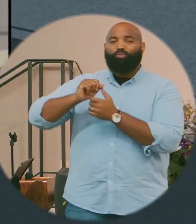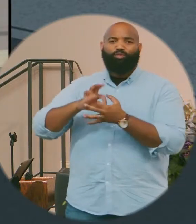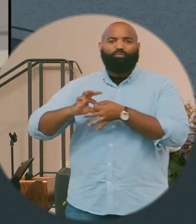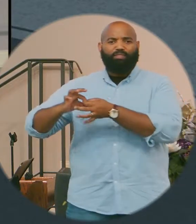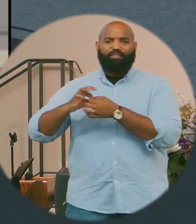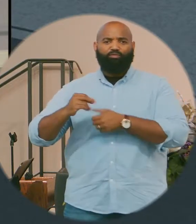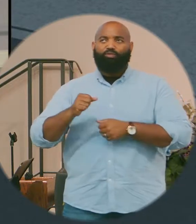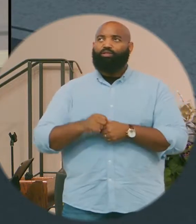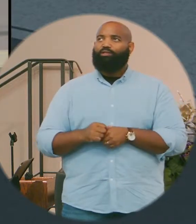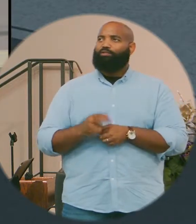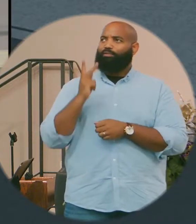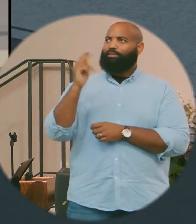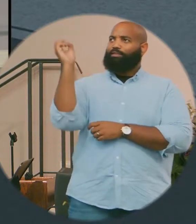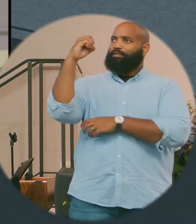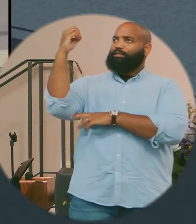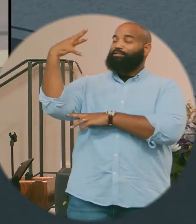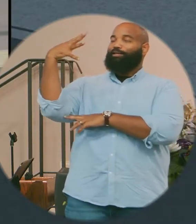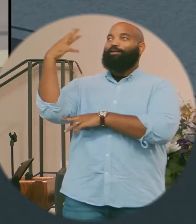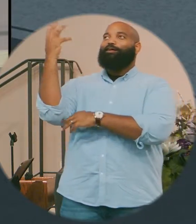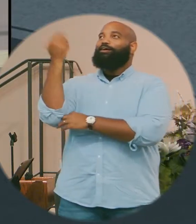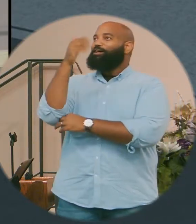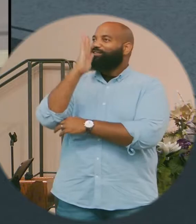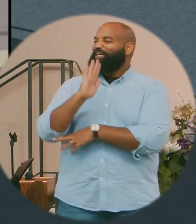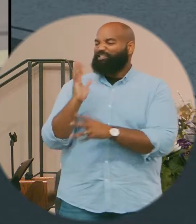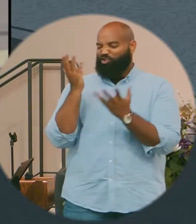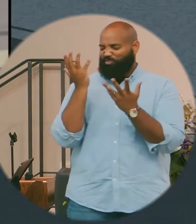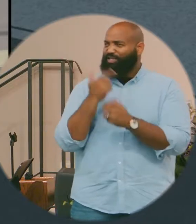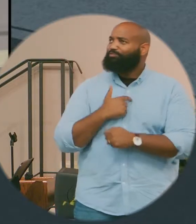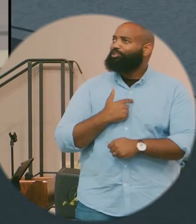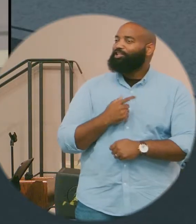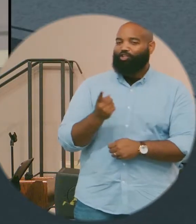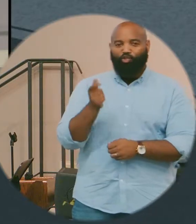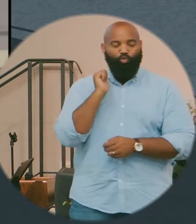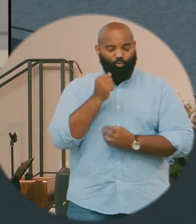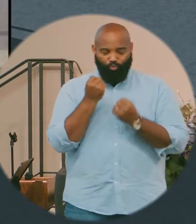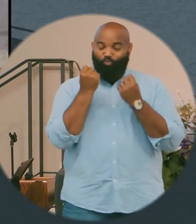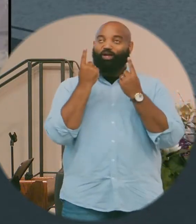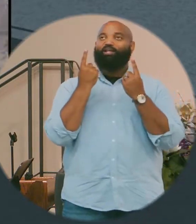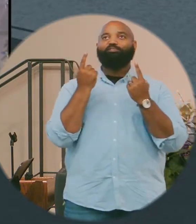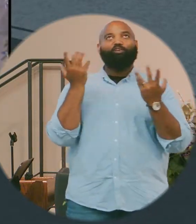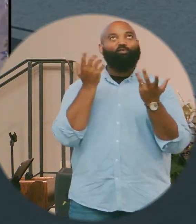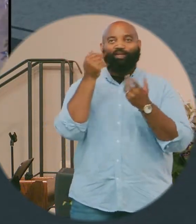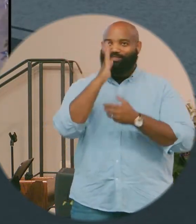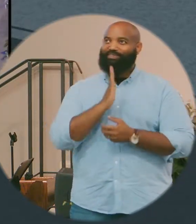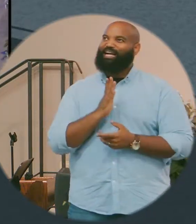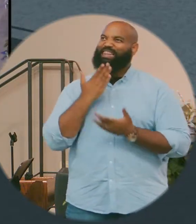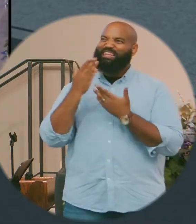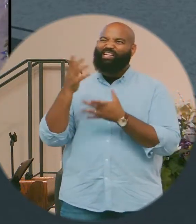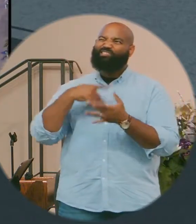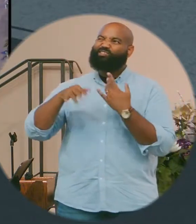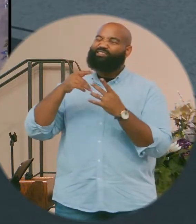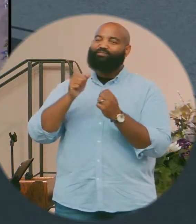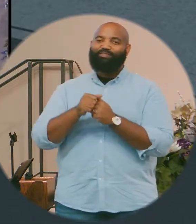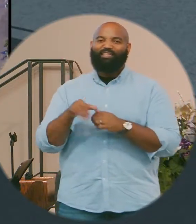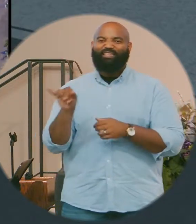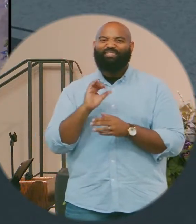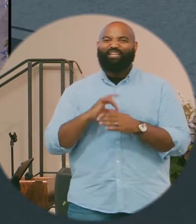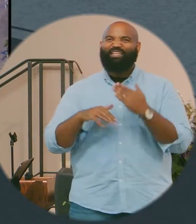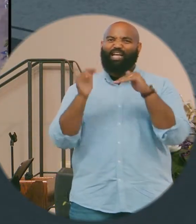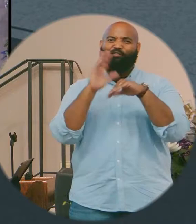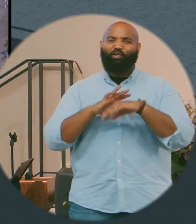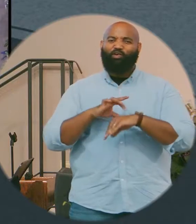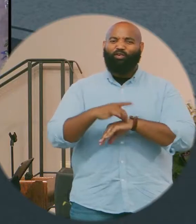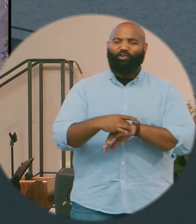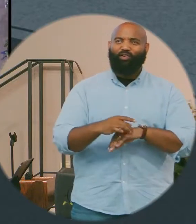was nobody but him, that's heaven. When he restores some things that you jacked up because he loves you, that is heaven. And we can